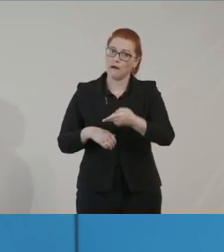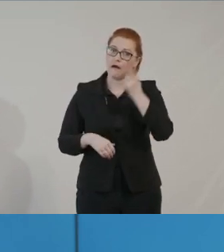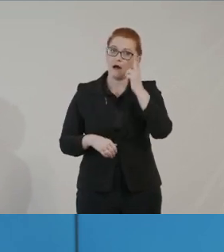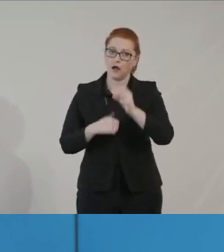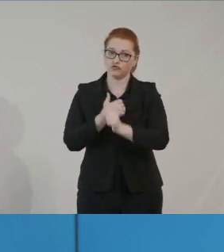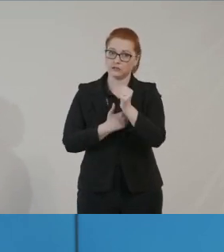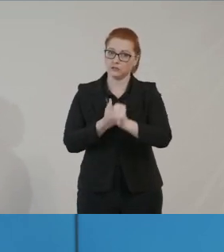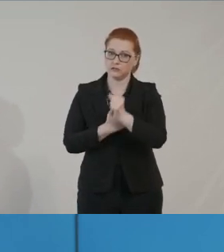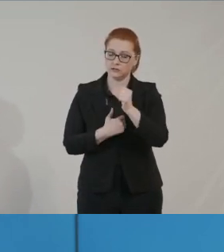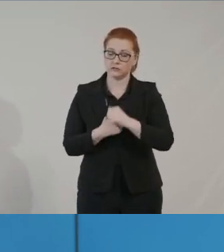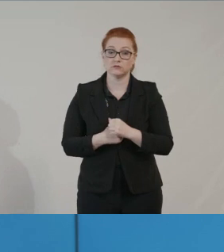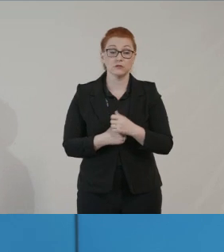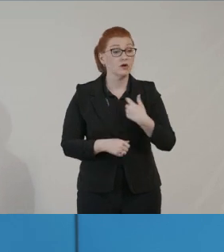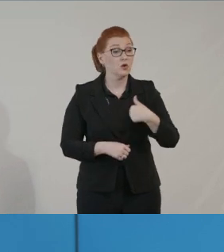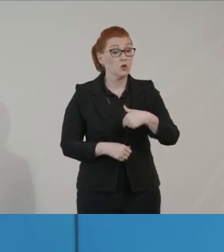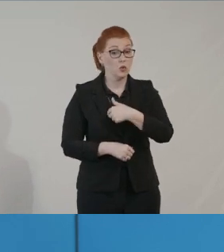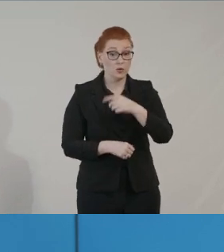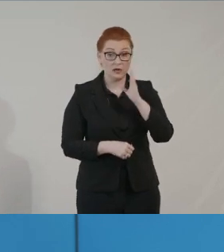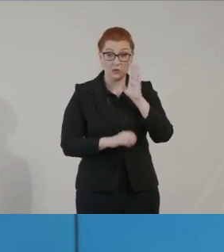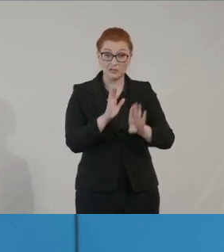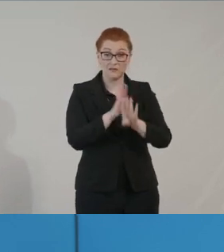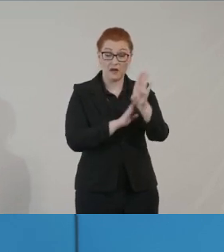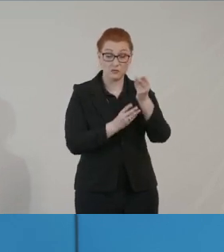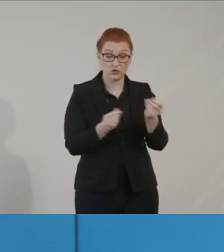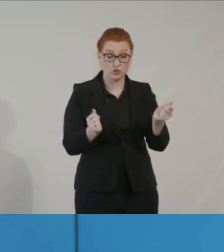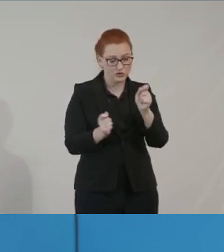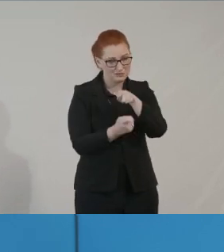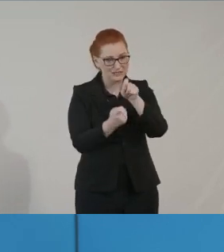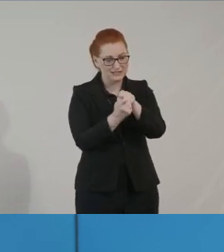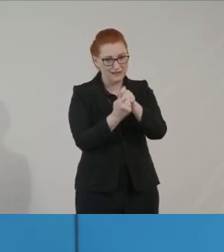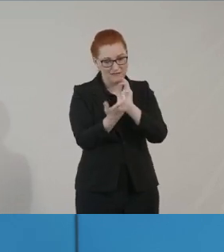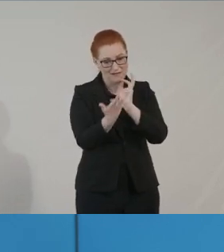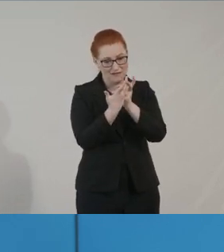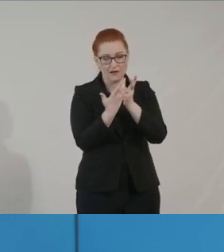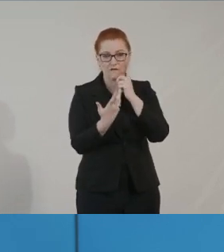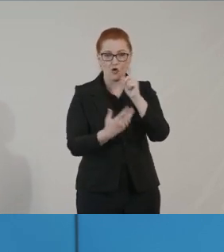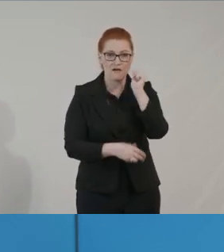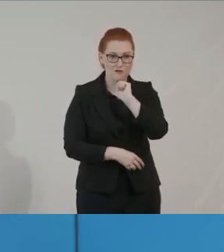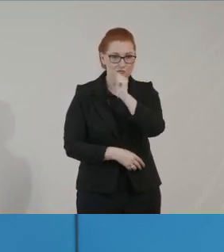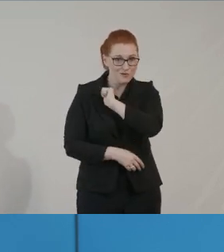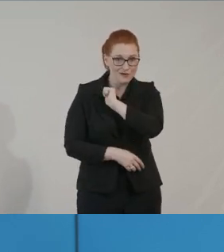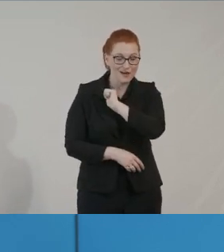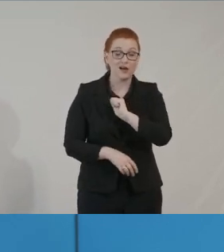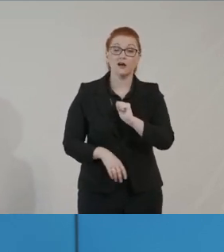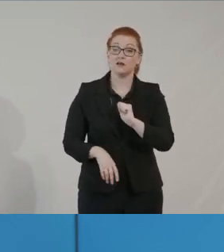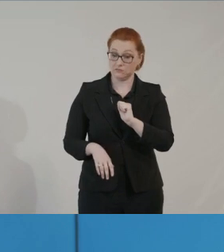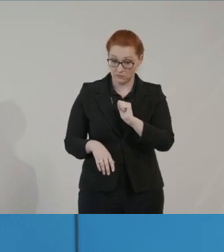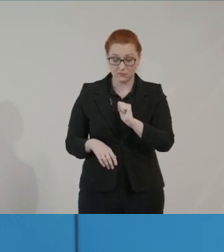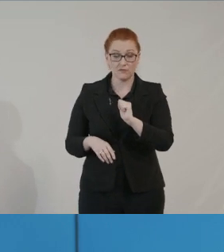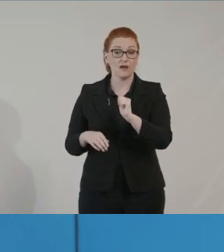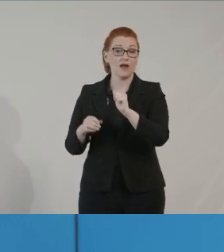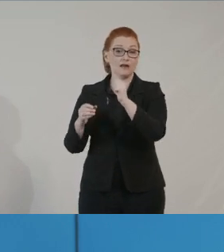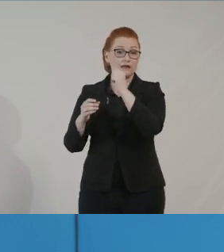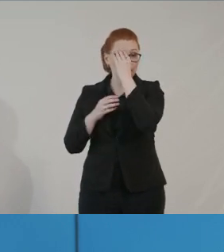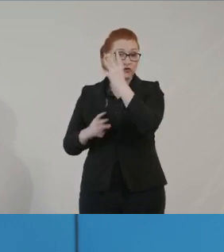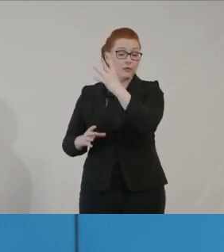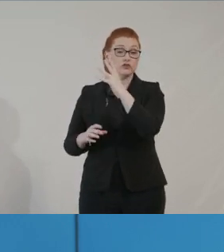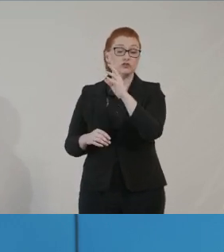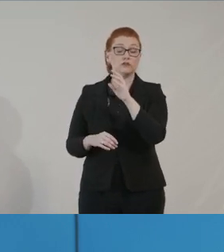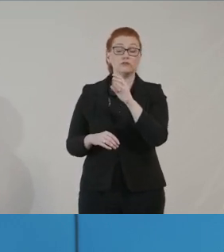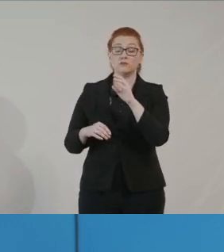solutions. We're going to use the Arizona data that we have, and I'm going to get input and support from Arizona